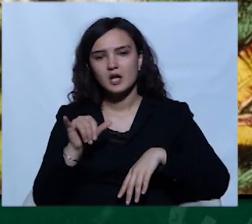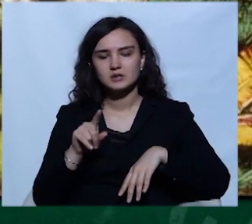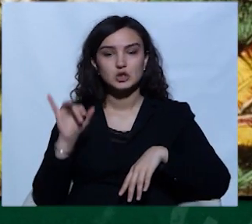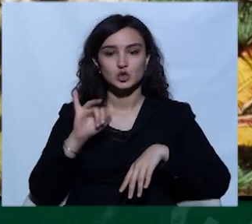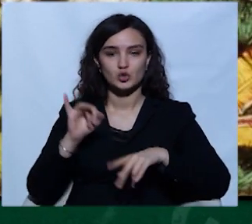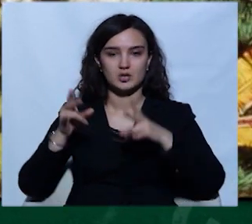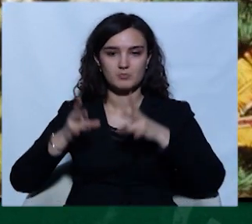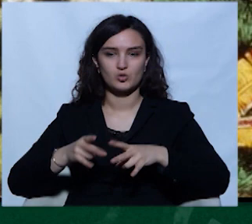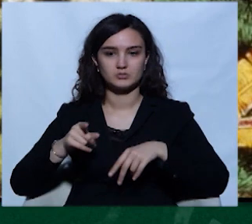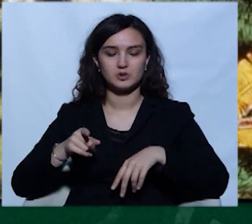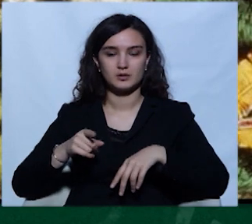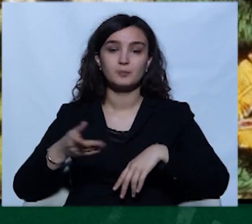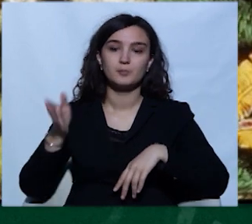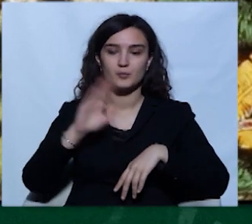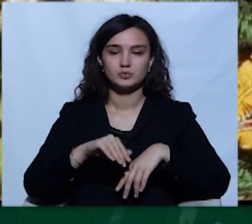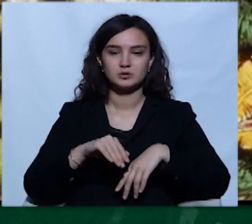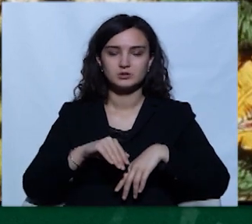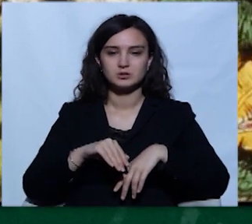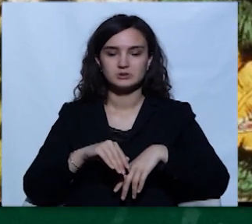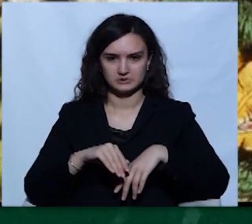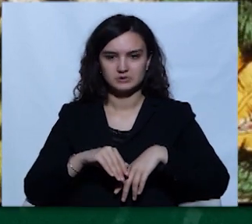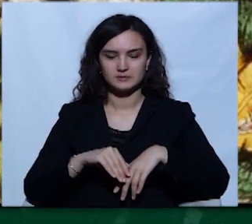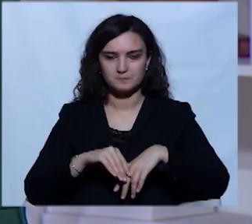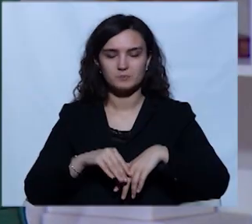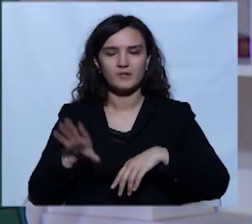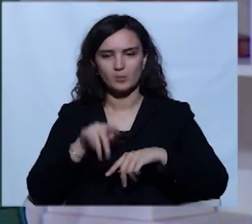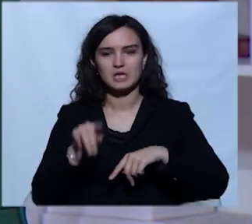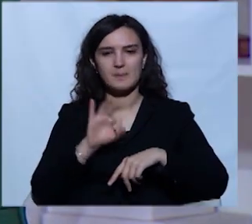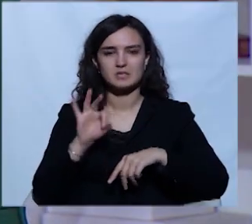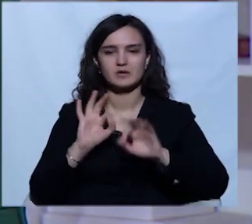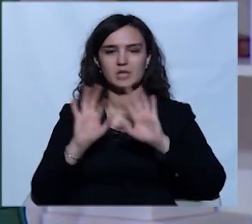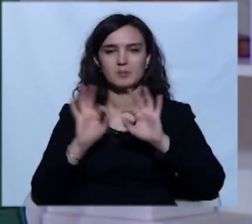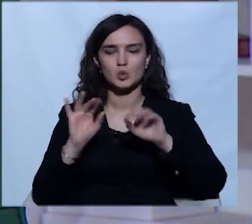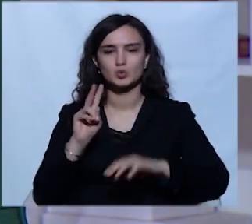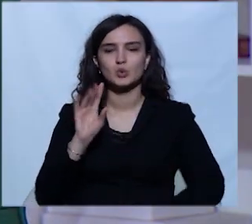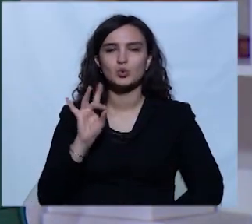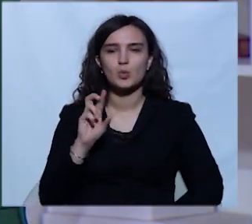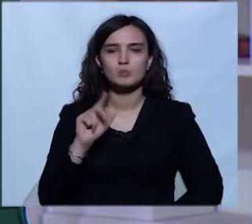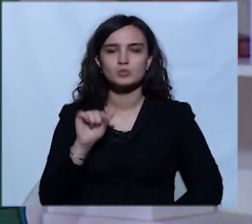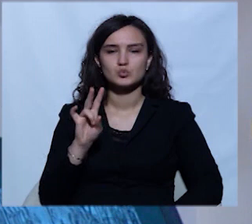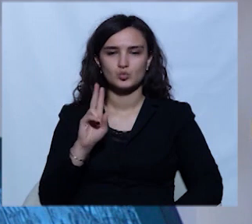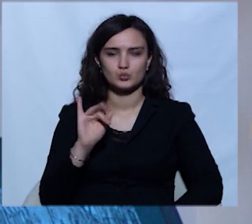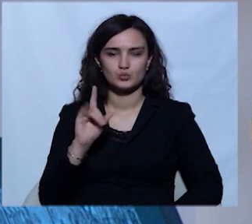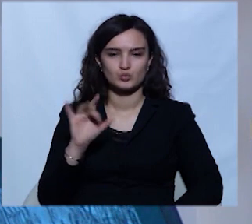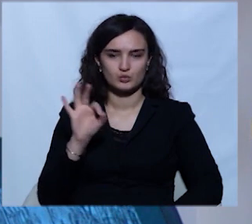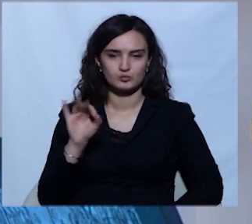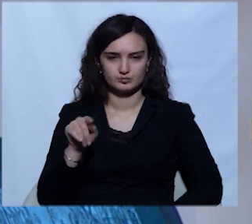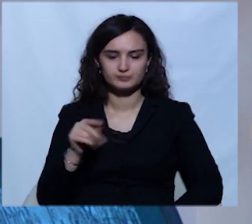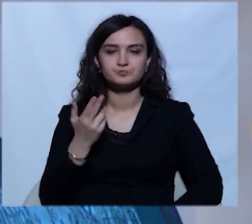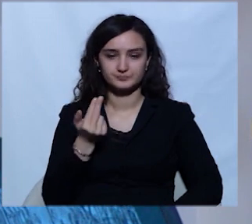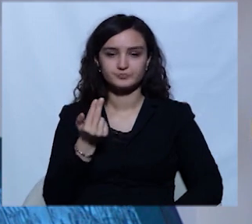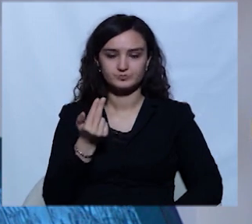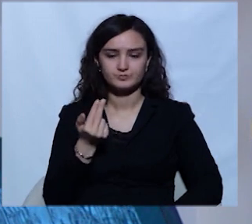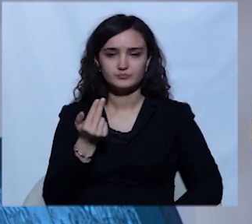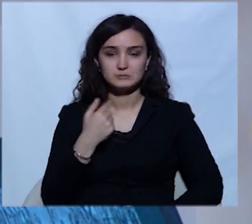story. Now, let's dive into the setting of Robinson Crusoe. Yes,